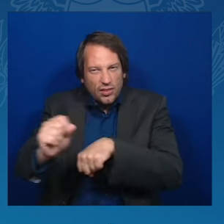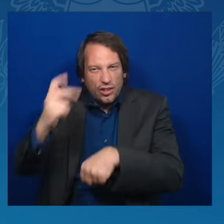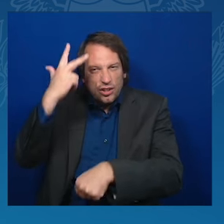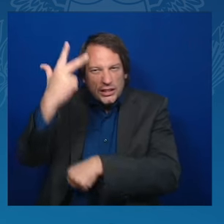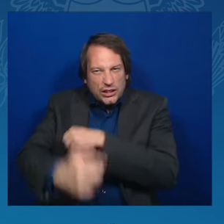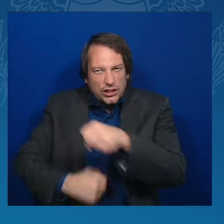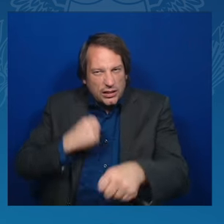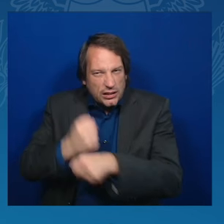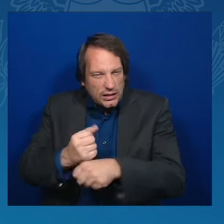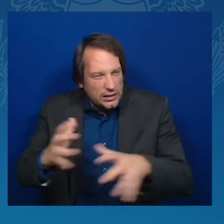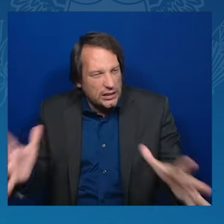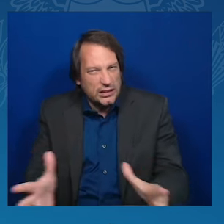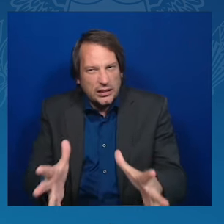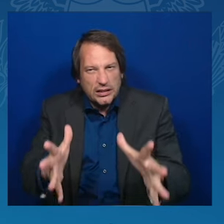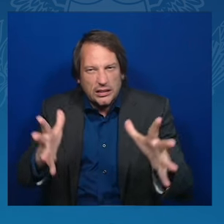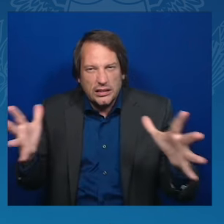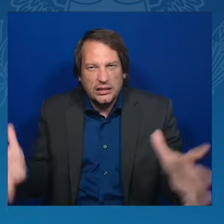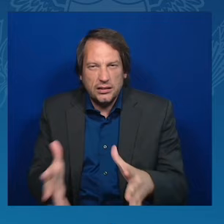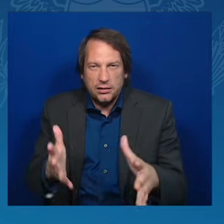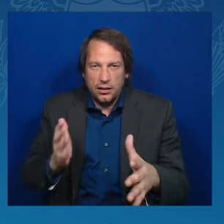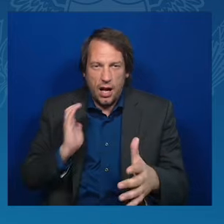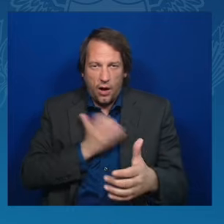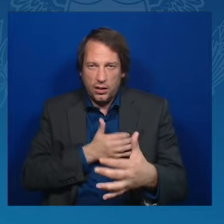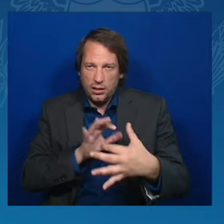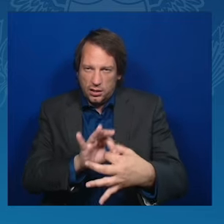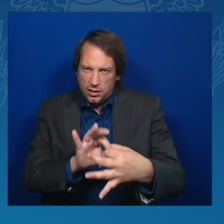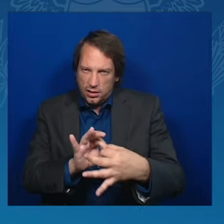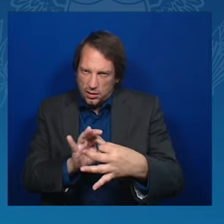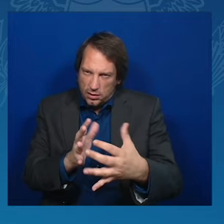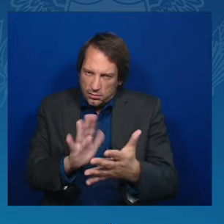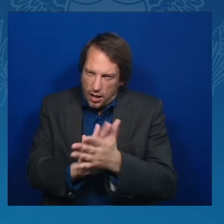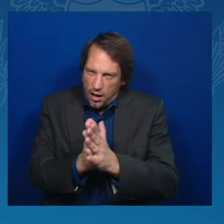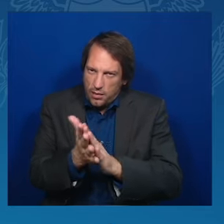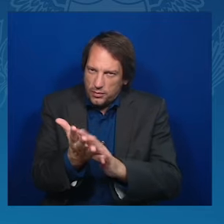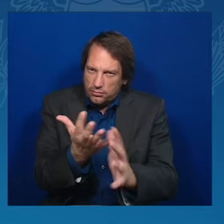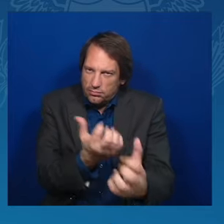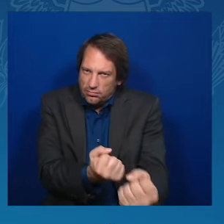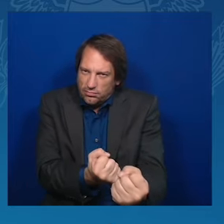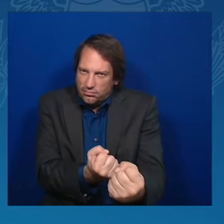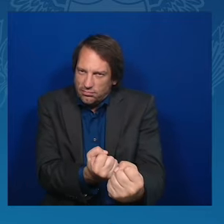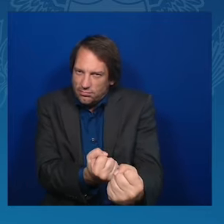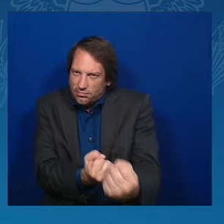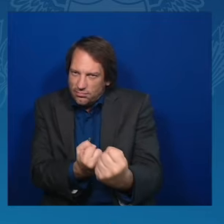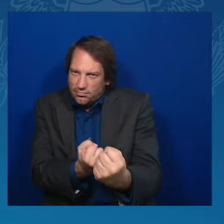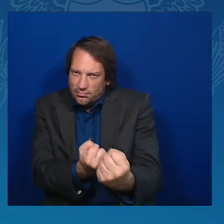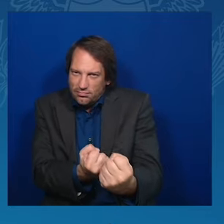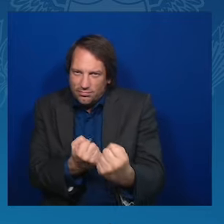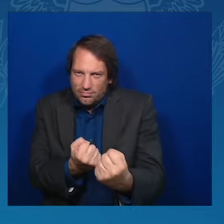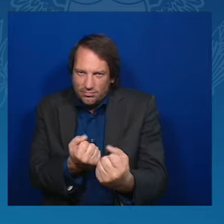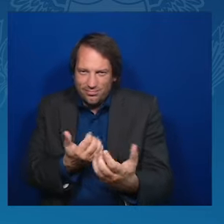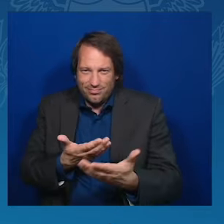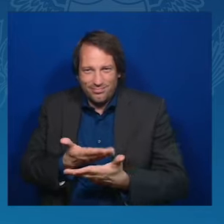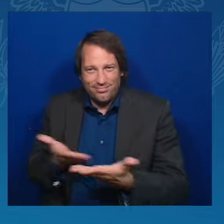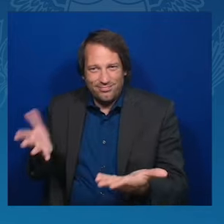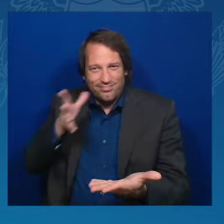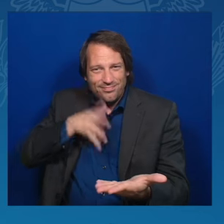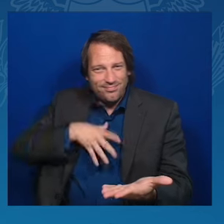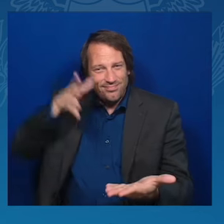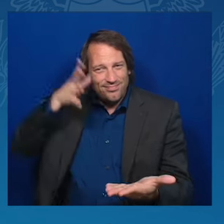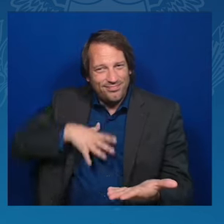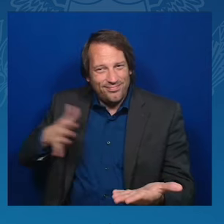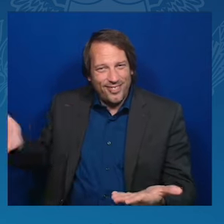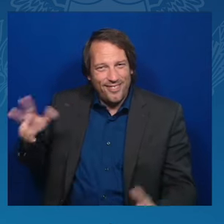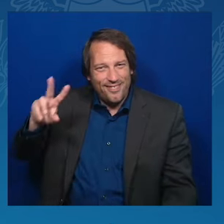to strengthen our ties to our most critical partners in the world. Ladies and gentlemen, the Vice President of the United States.